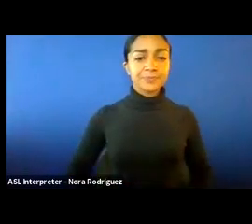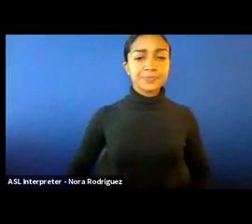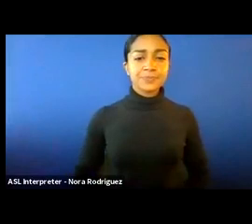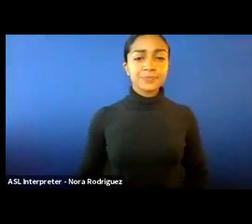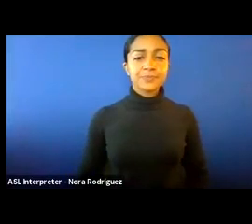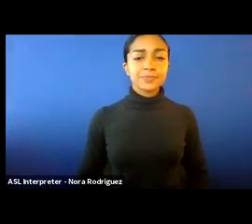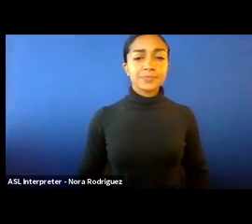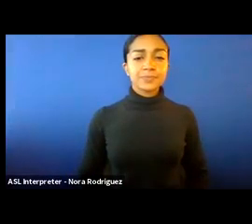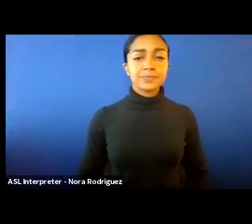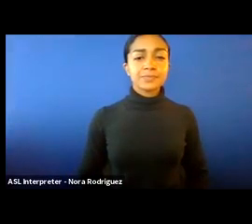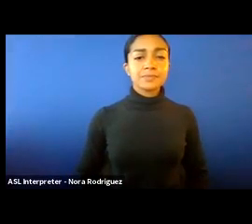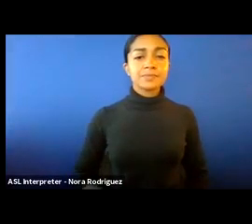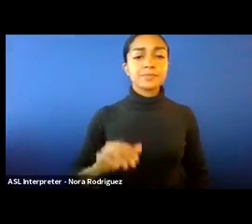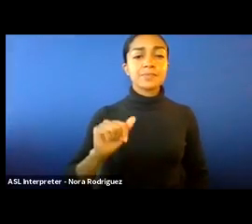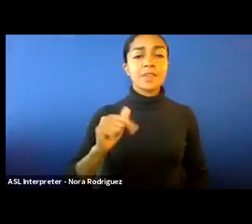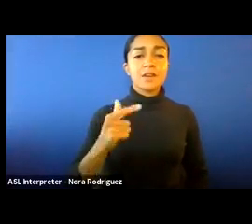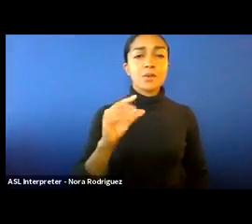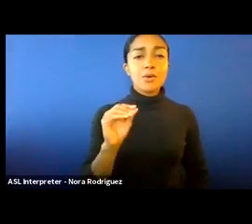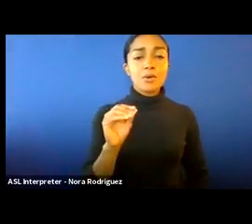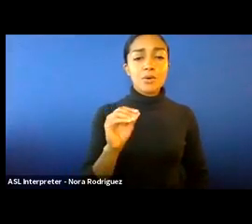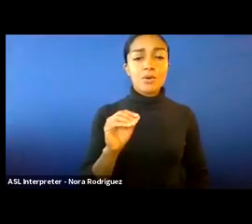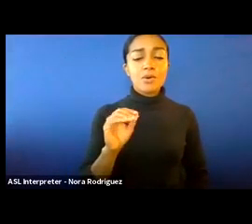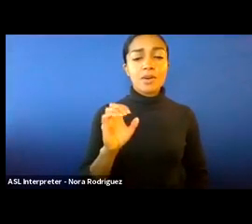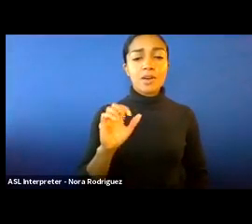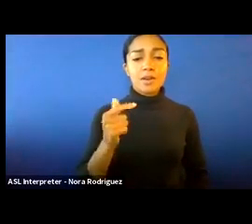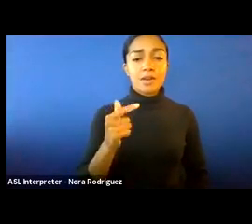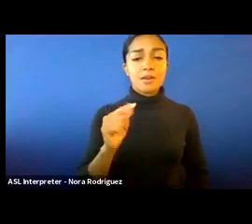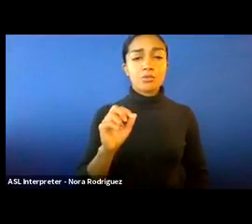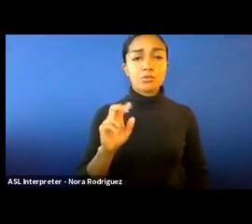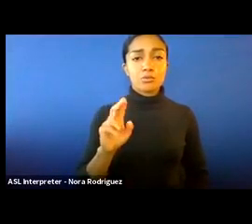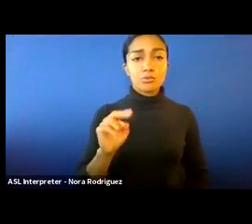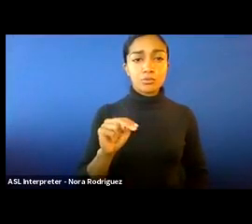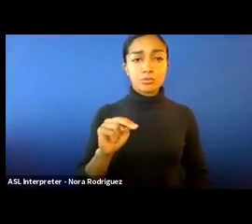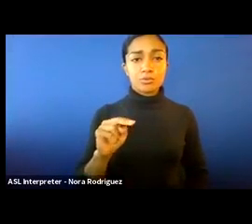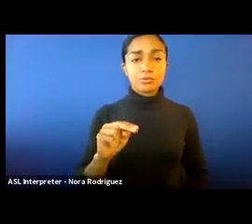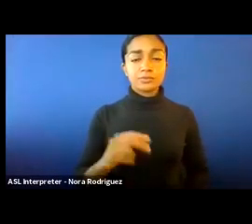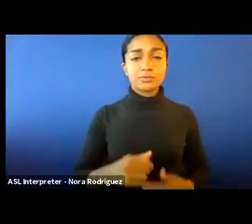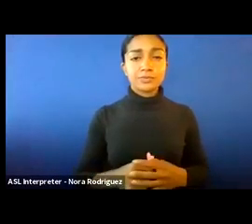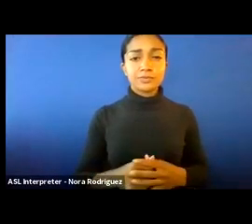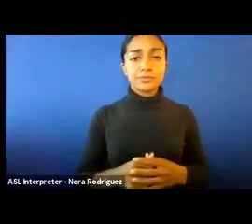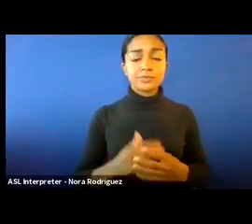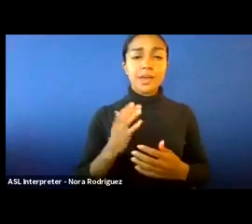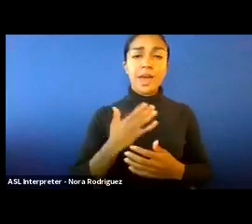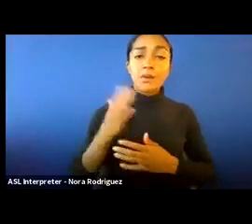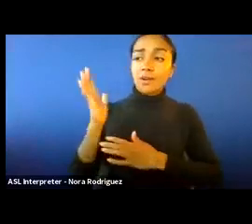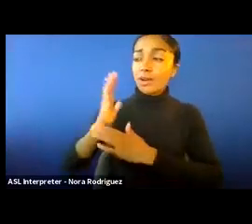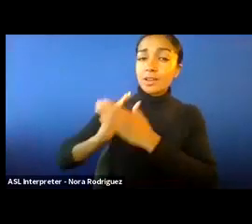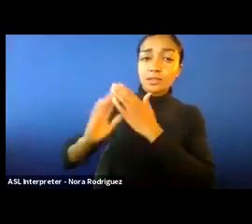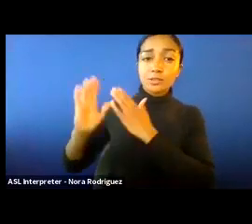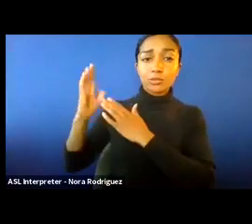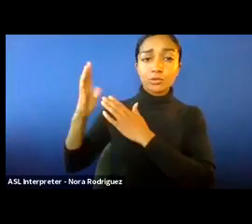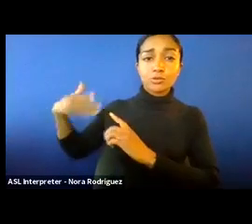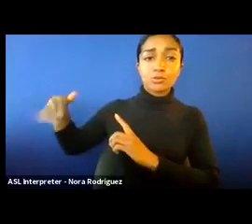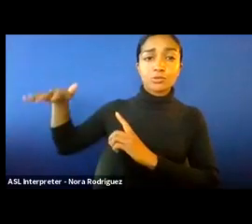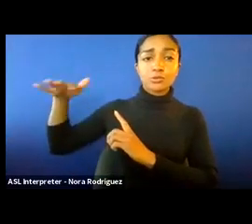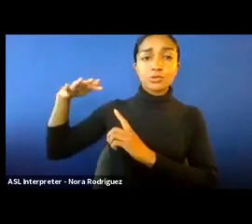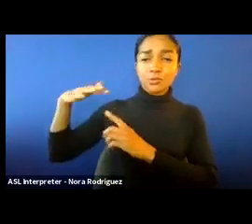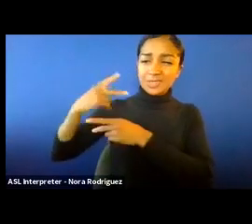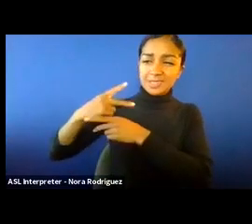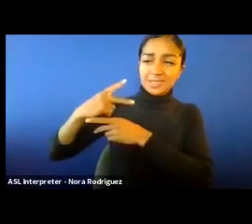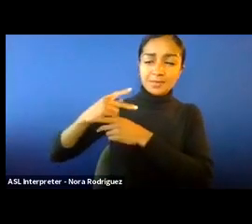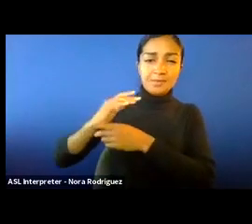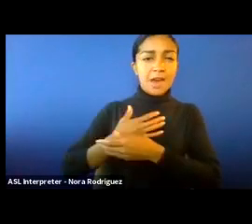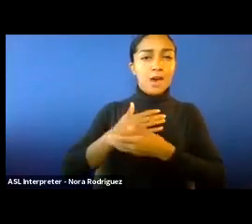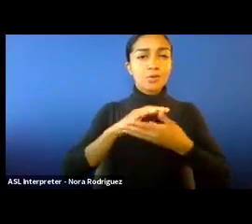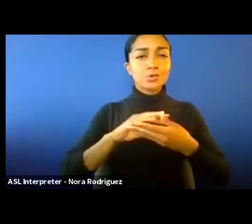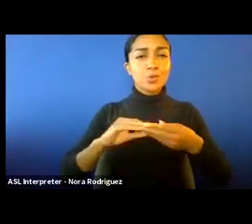Ago Egungun, our ancestors, the ones who keep our stories for us, the